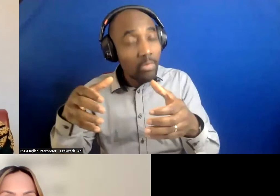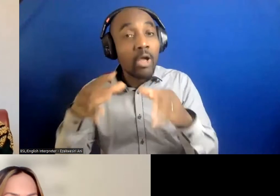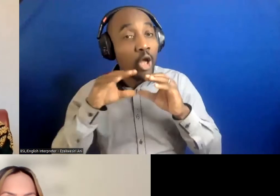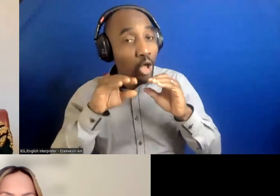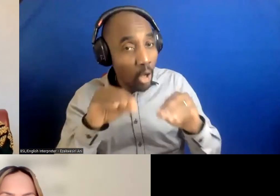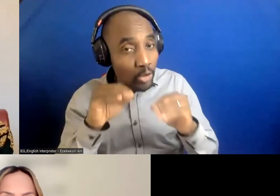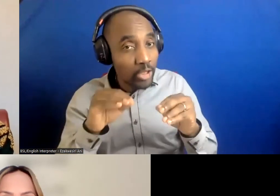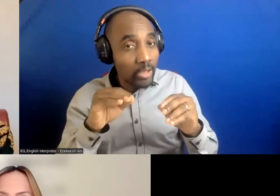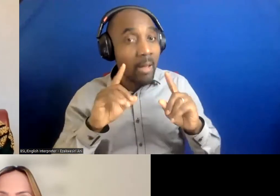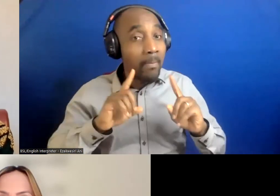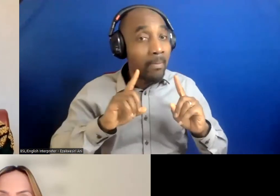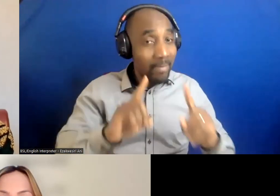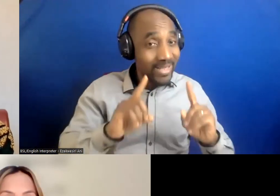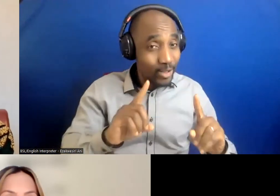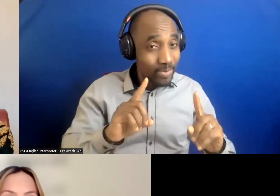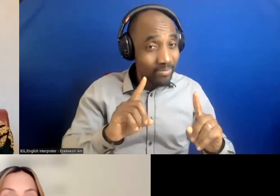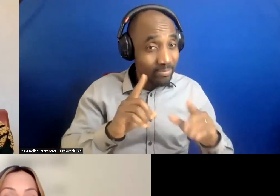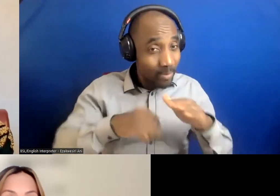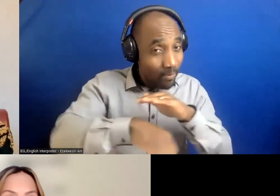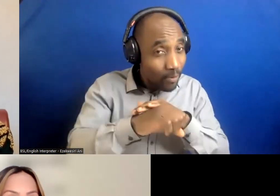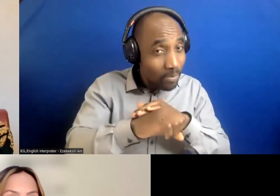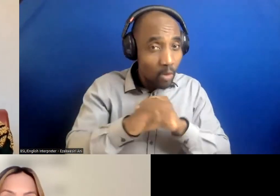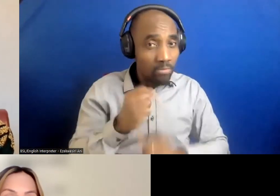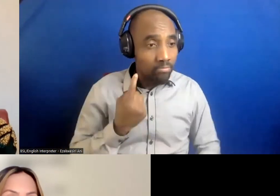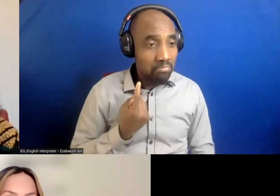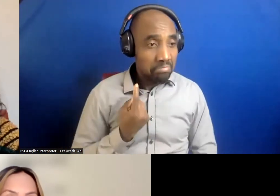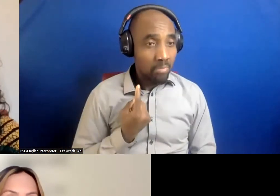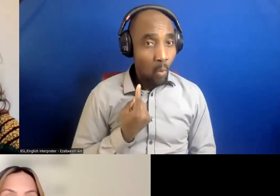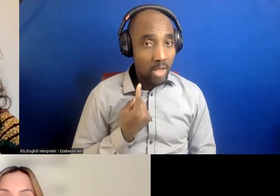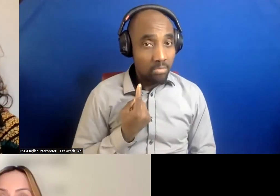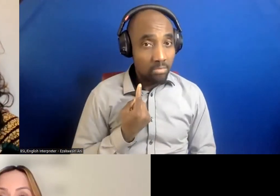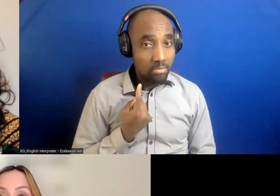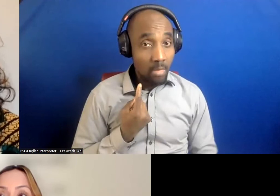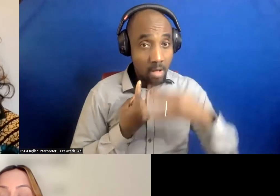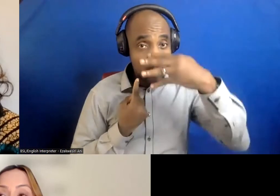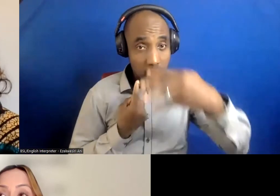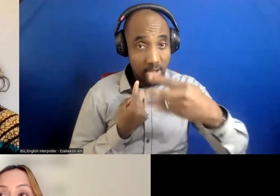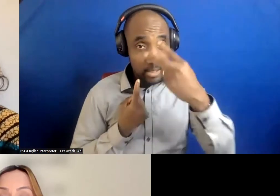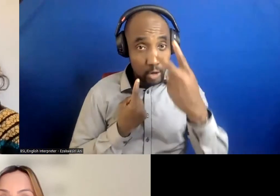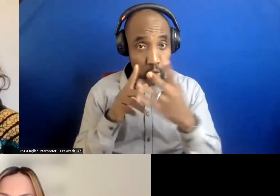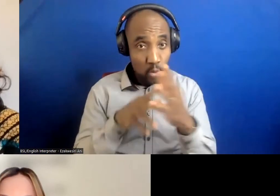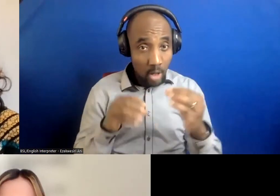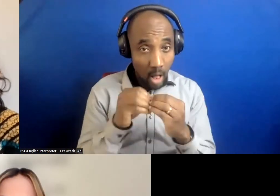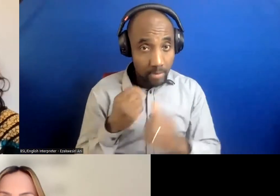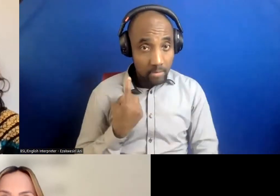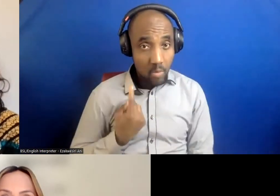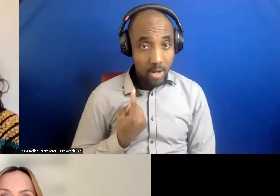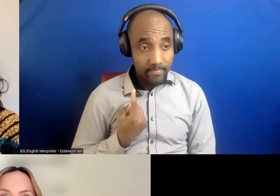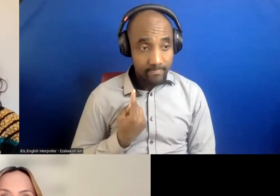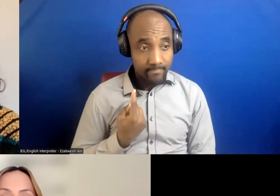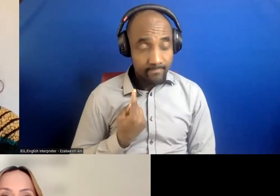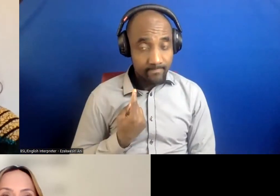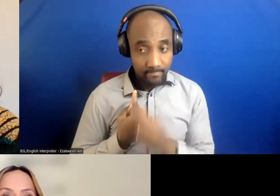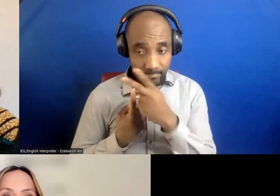management, you know, like you alluded to, I'd be the only one across the 92 clubs. And when we really look at